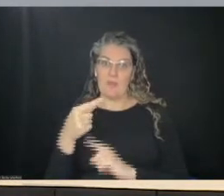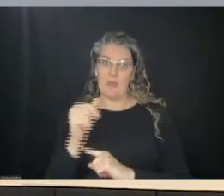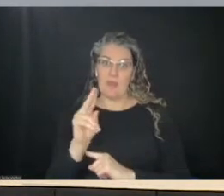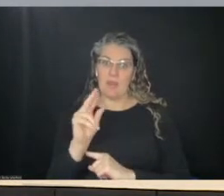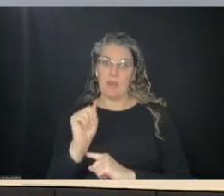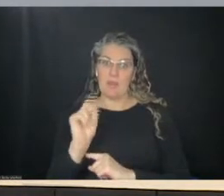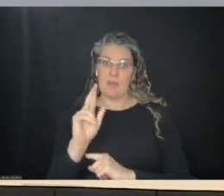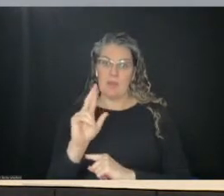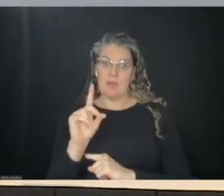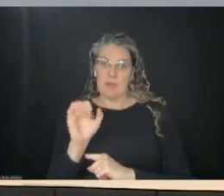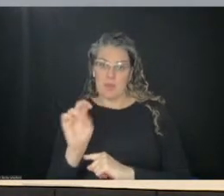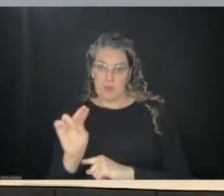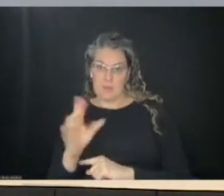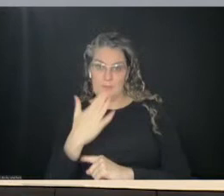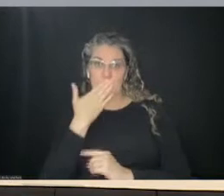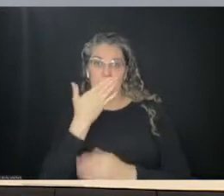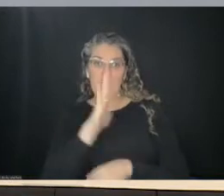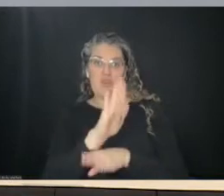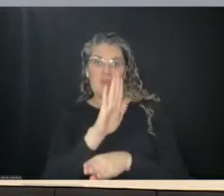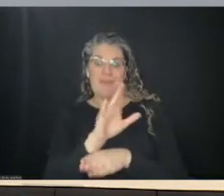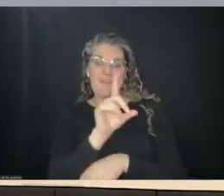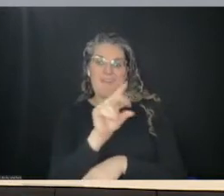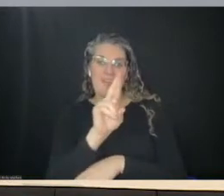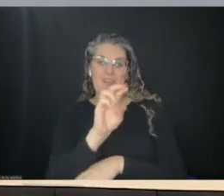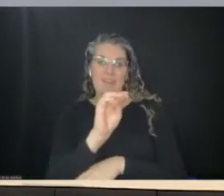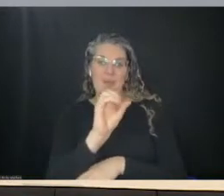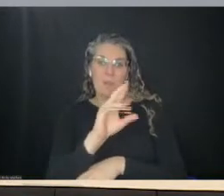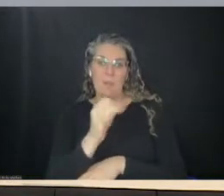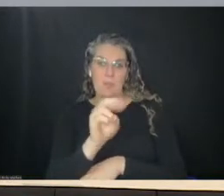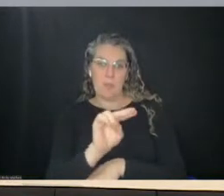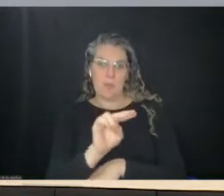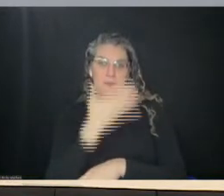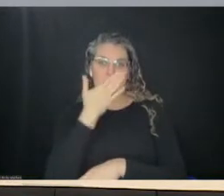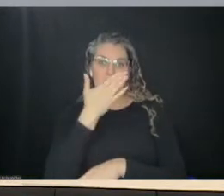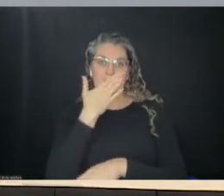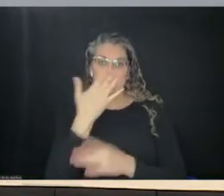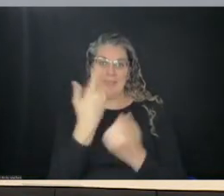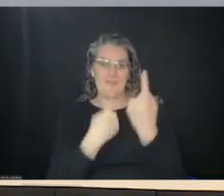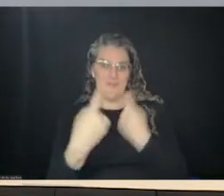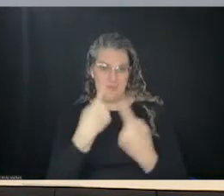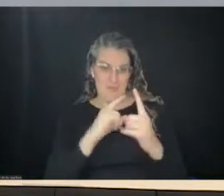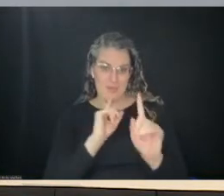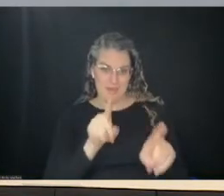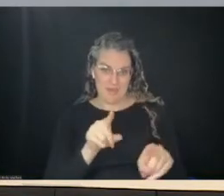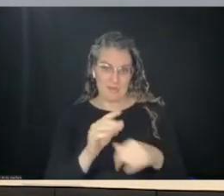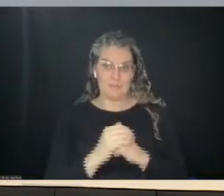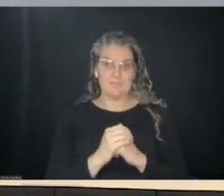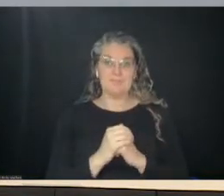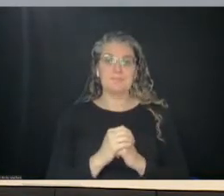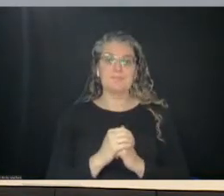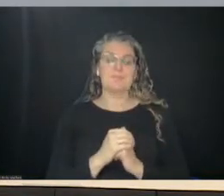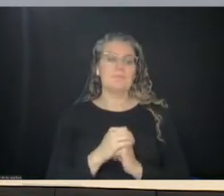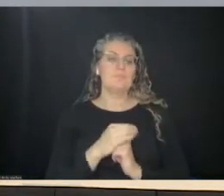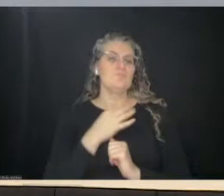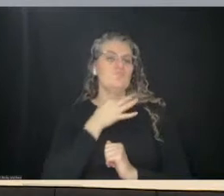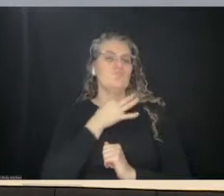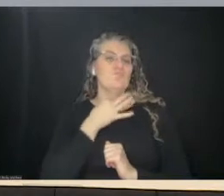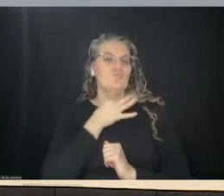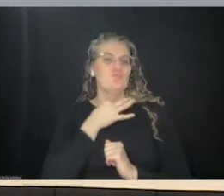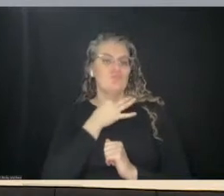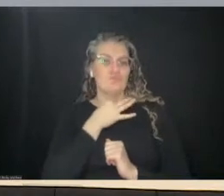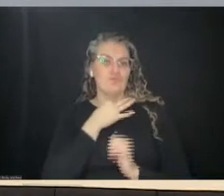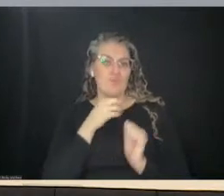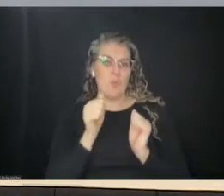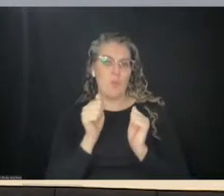Good afternoon, Dr. Morrison. Thanks for taking our questions as usual. I wondered if you could give us an update on the situation with Leaps and